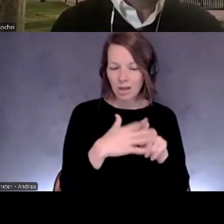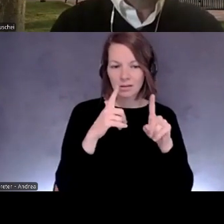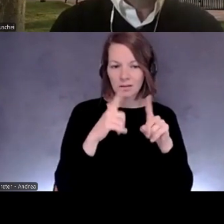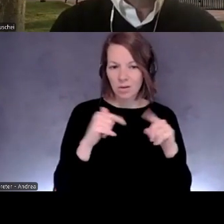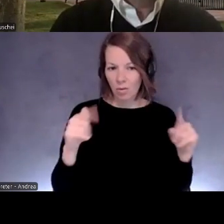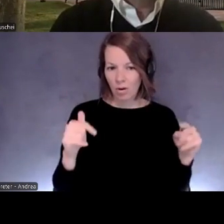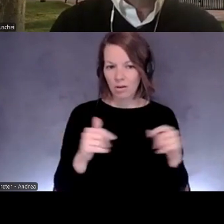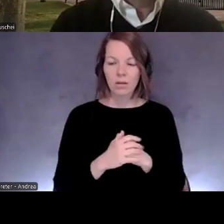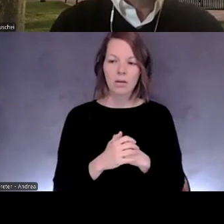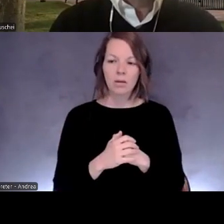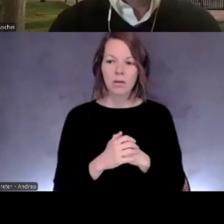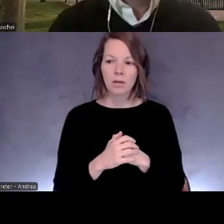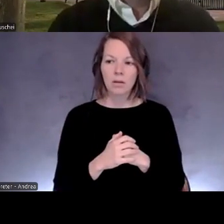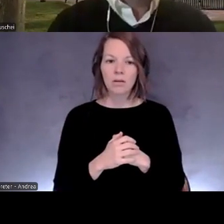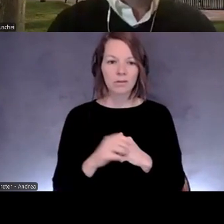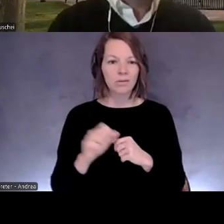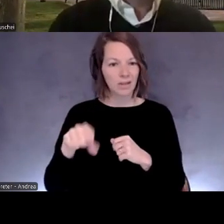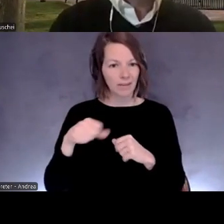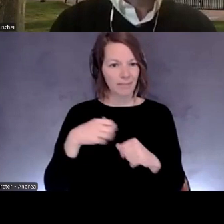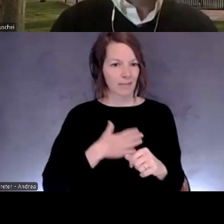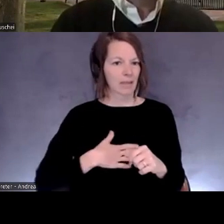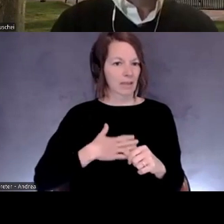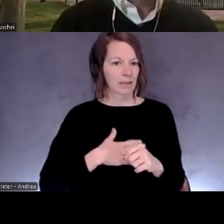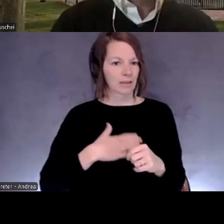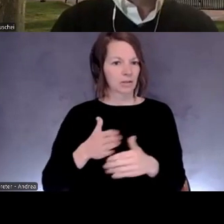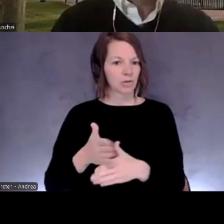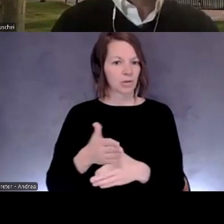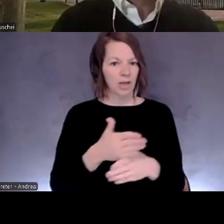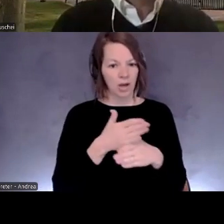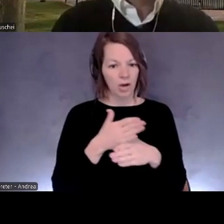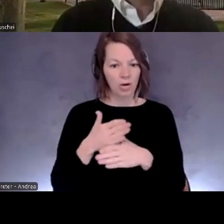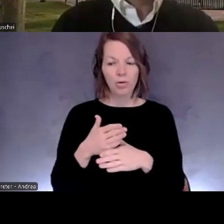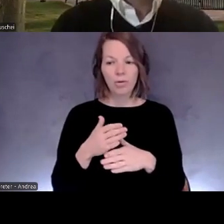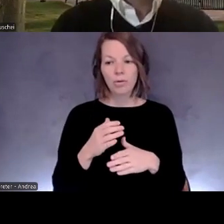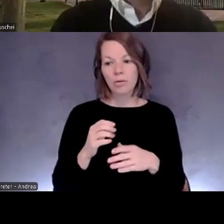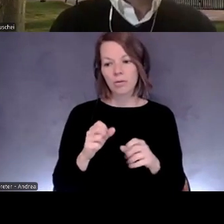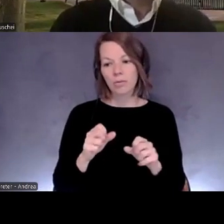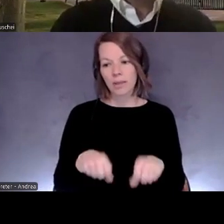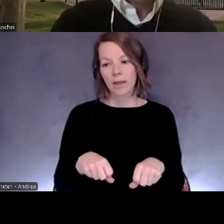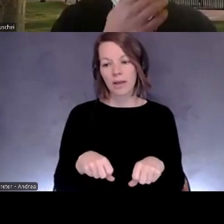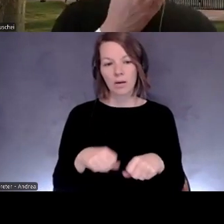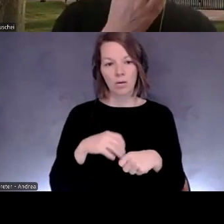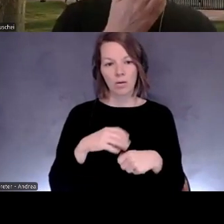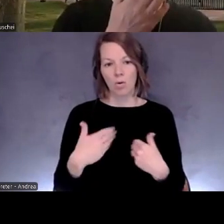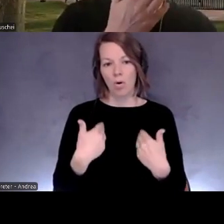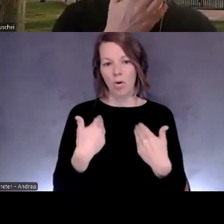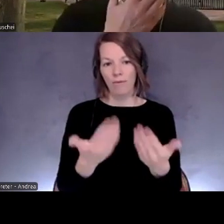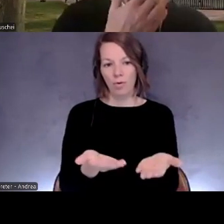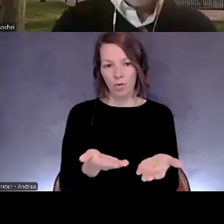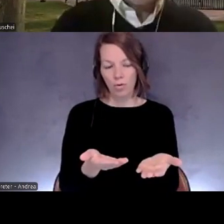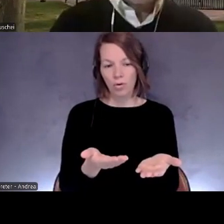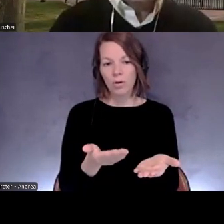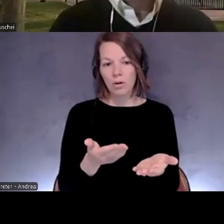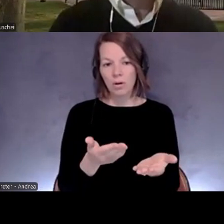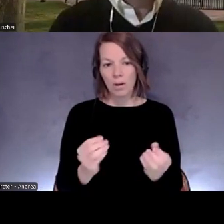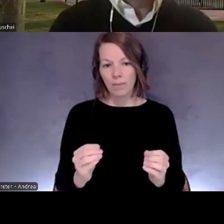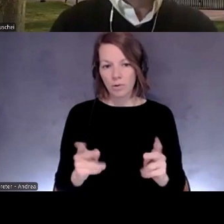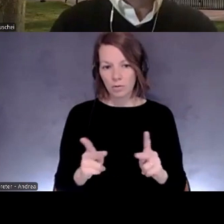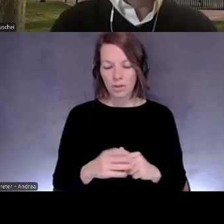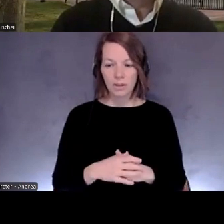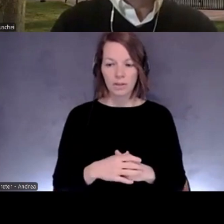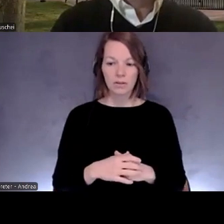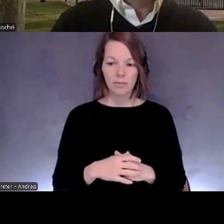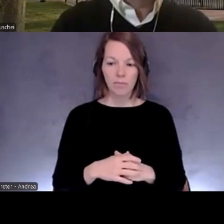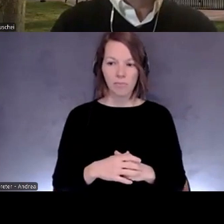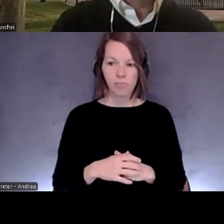on. So yeah, please do share so that we can offer those, opportunities